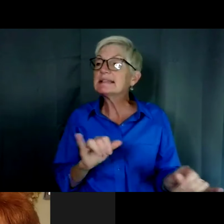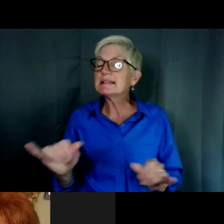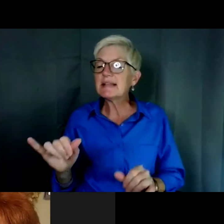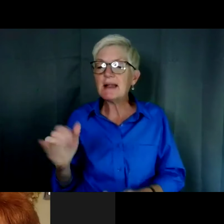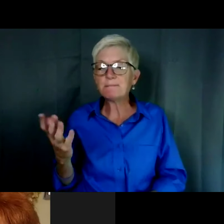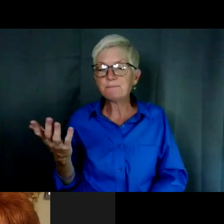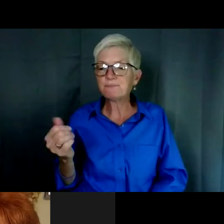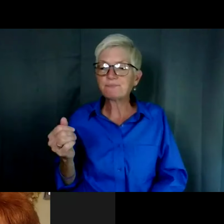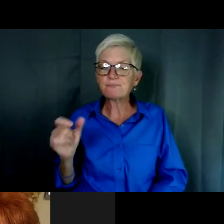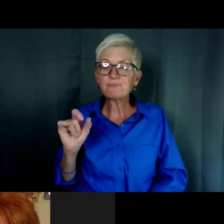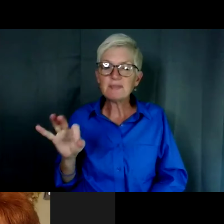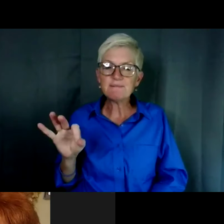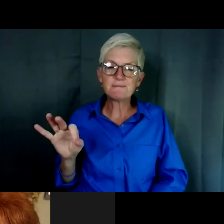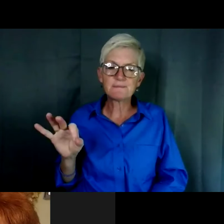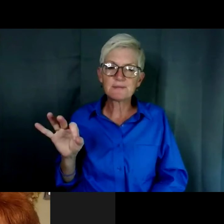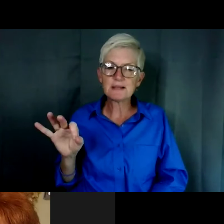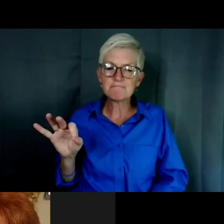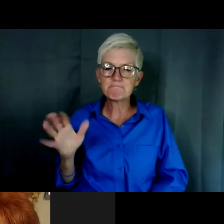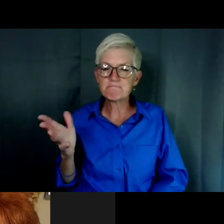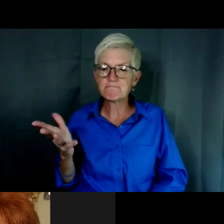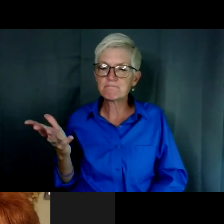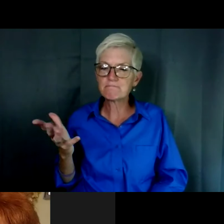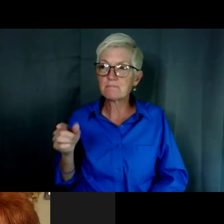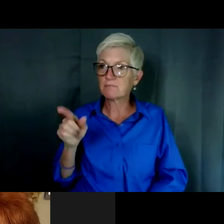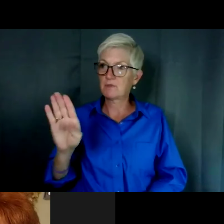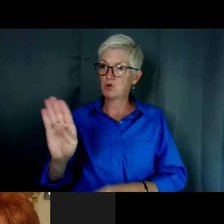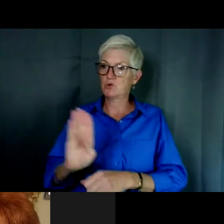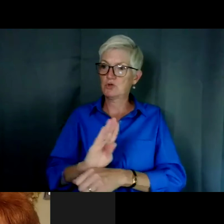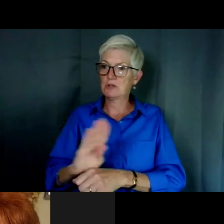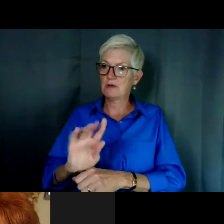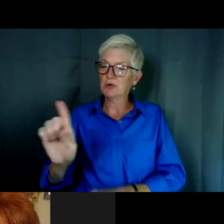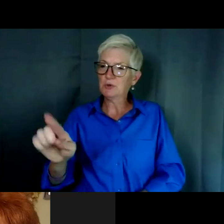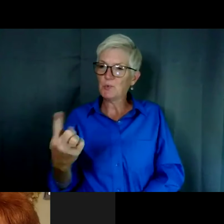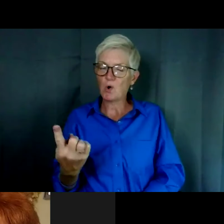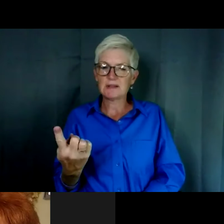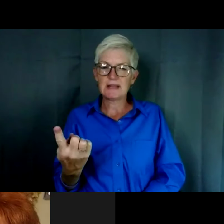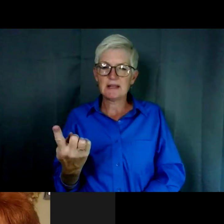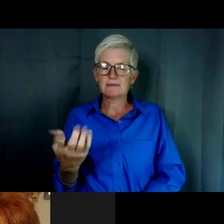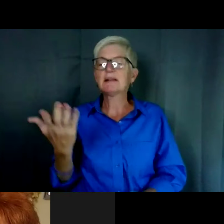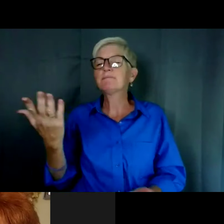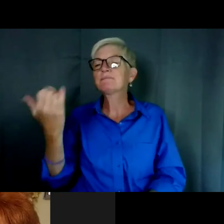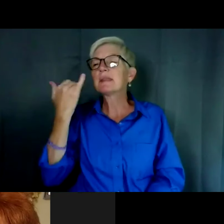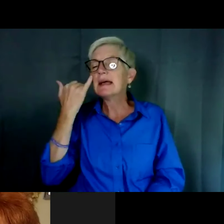you know, if you're a business and you only say your workforce actually